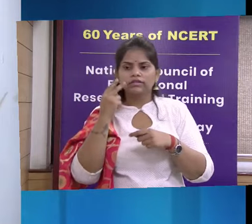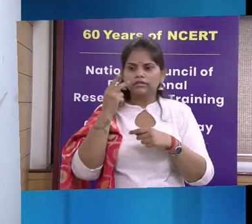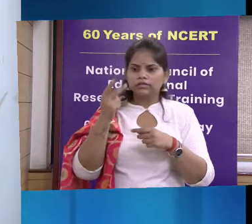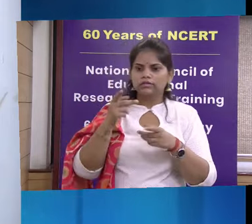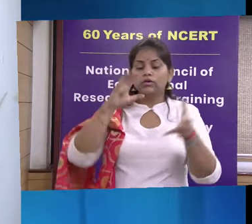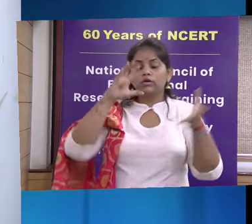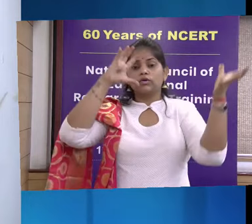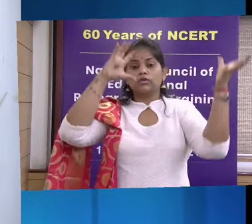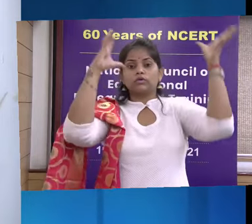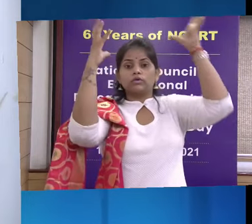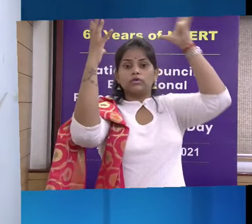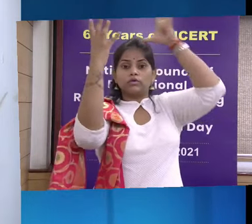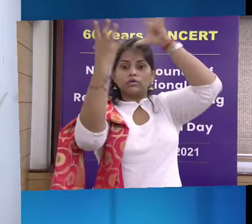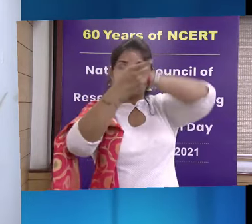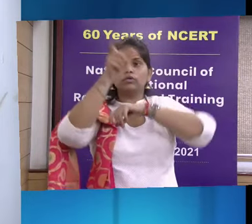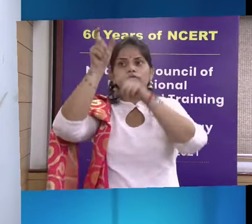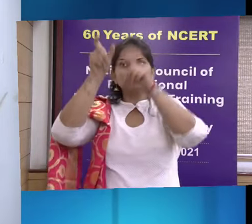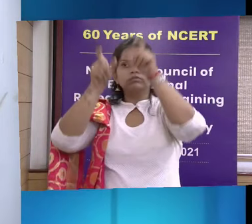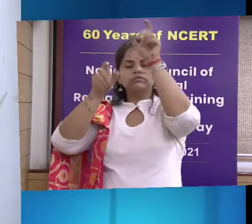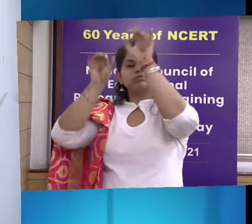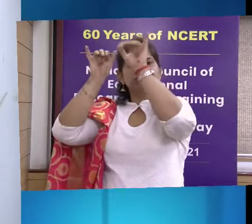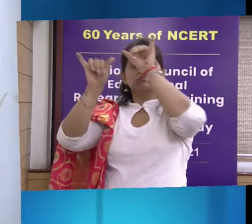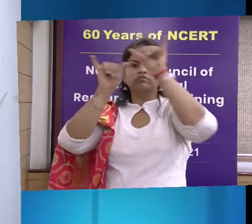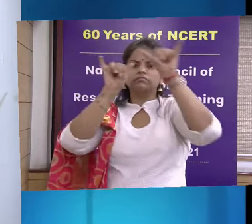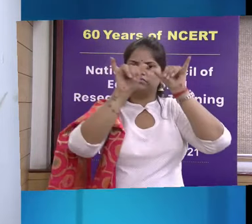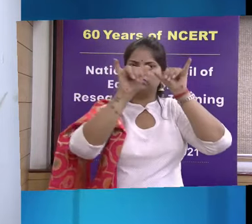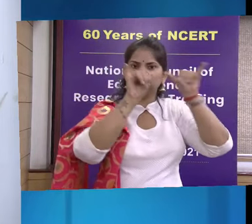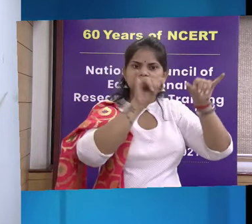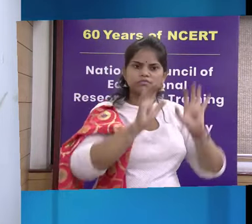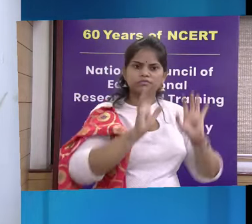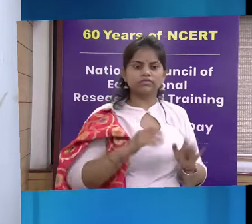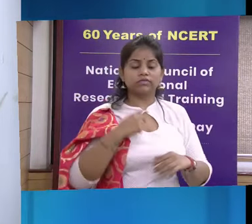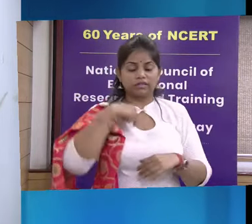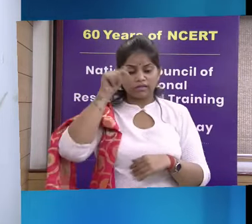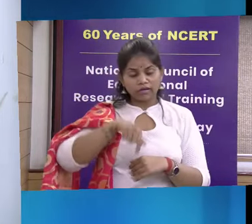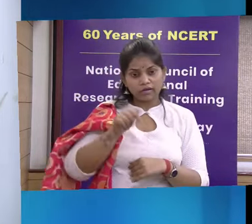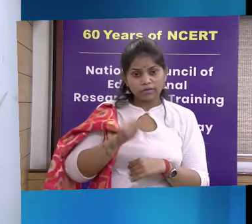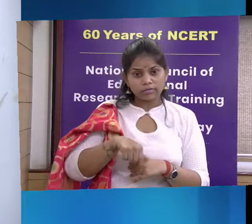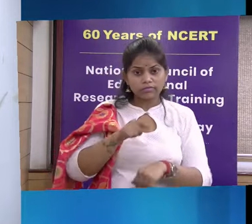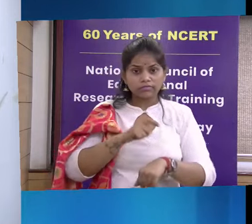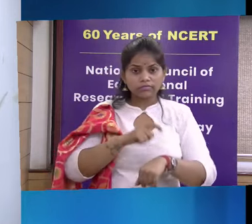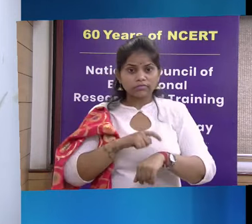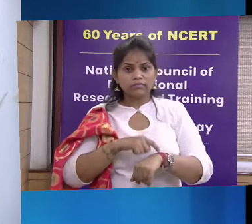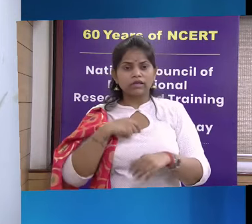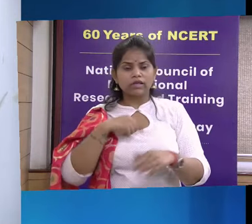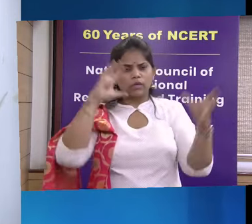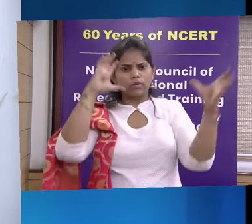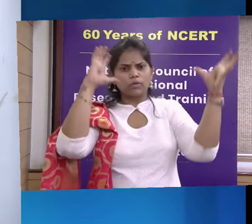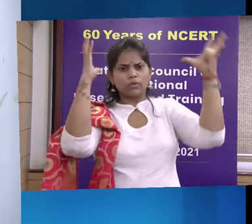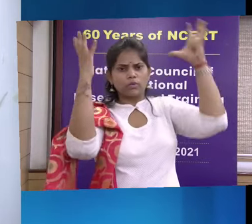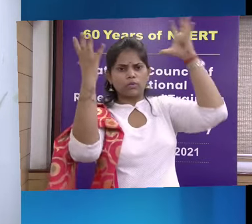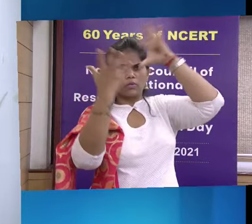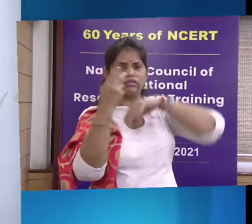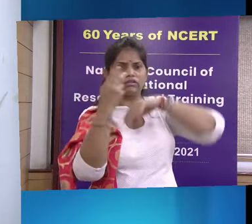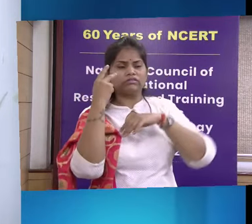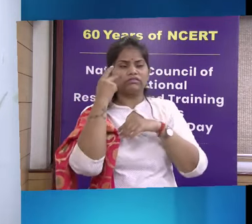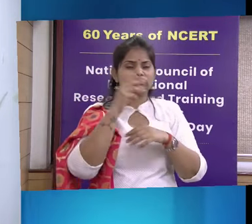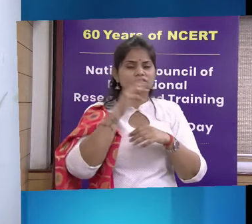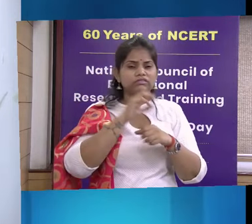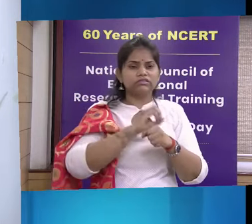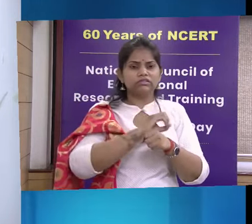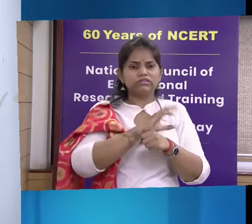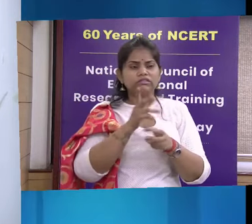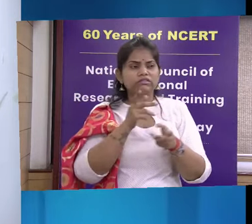global citizen, he added. In present times, when the world is witnessing rapid